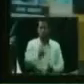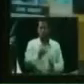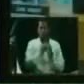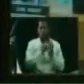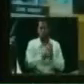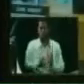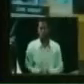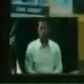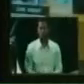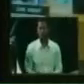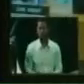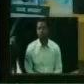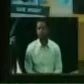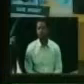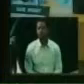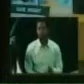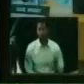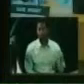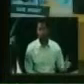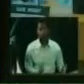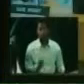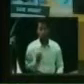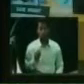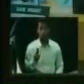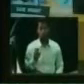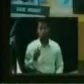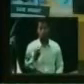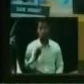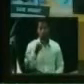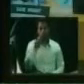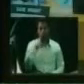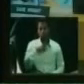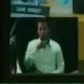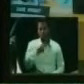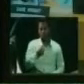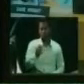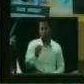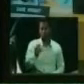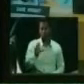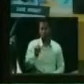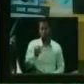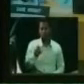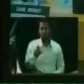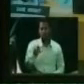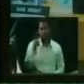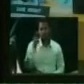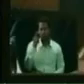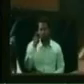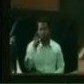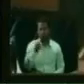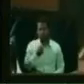Commissioner Smith. Thank you, Mr. Chairman. Questions, please?